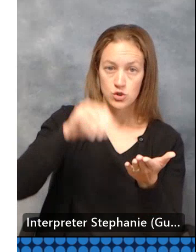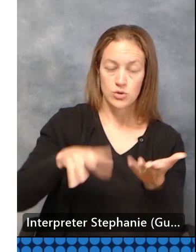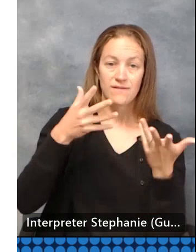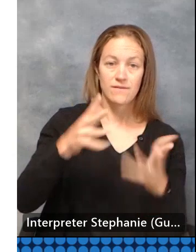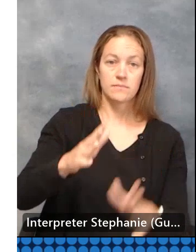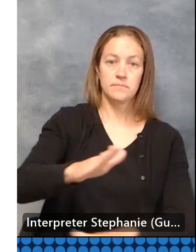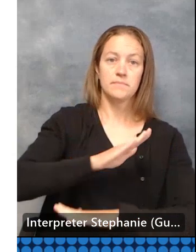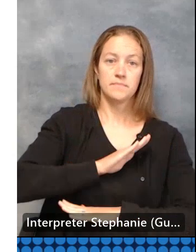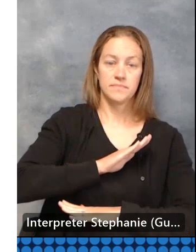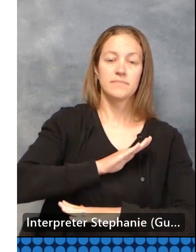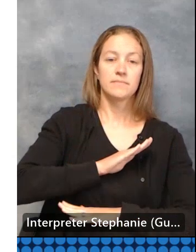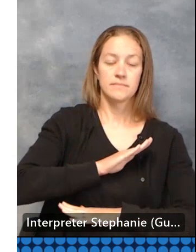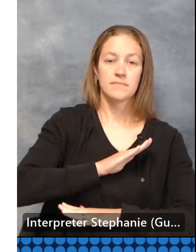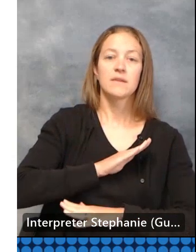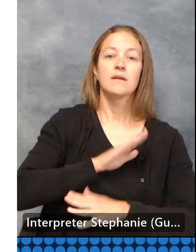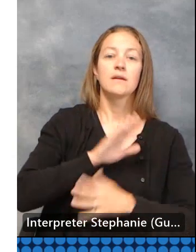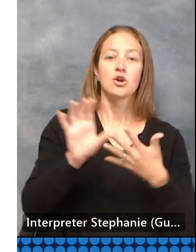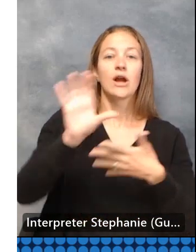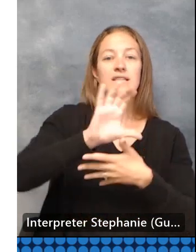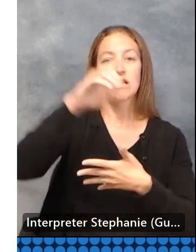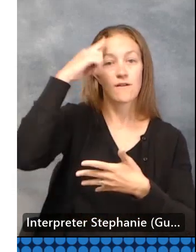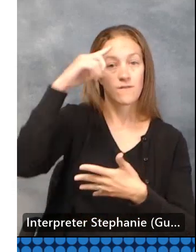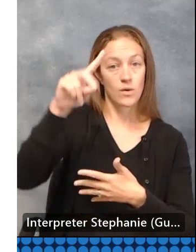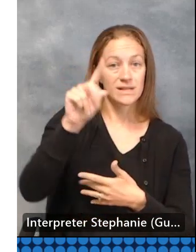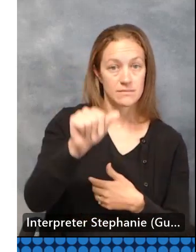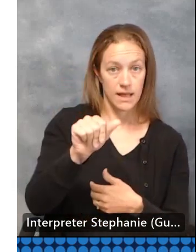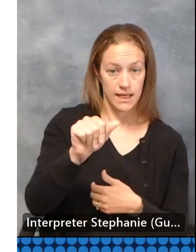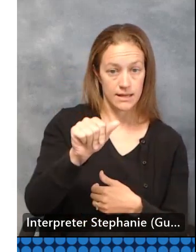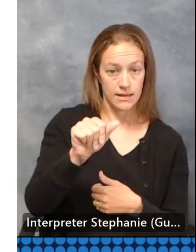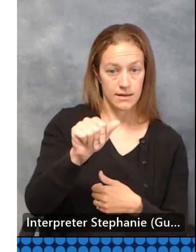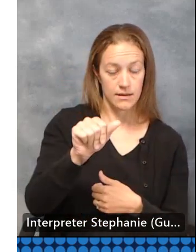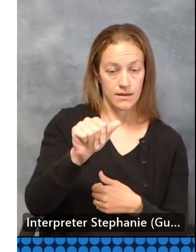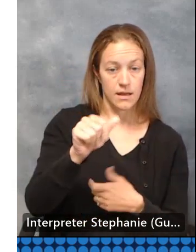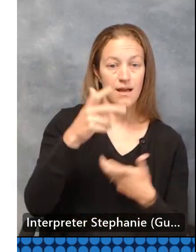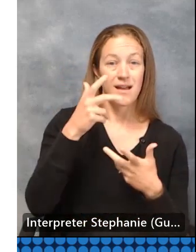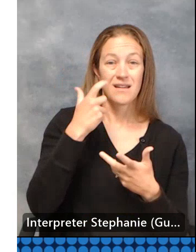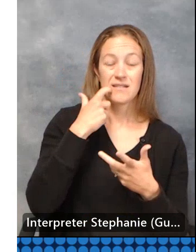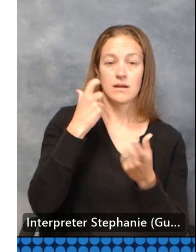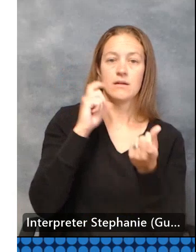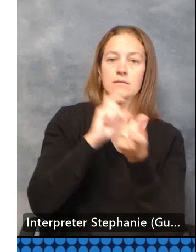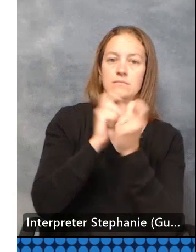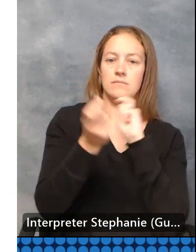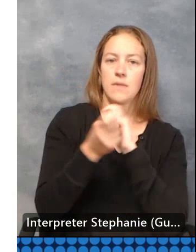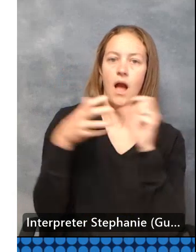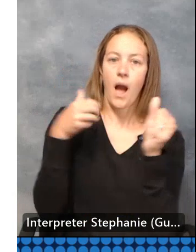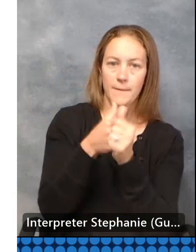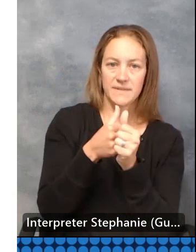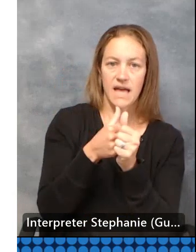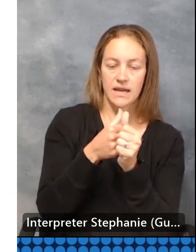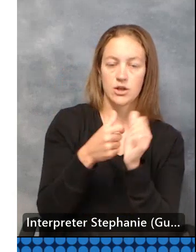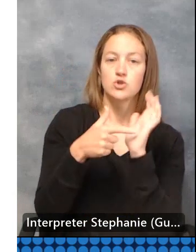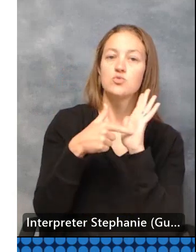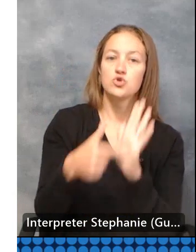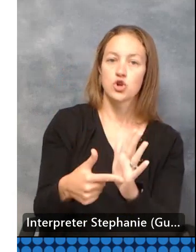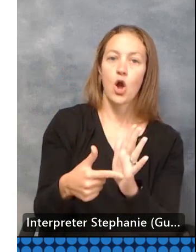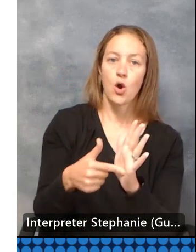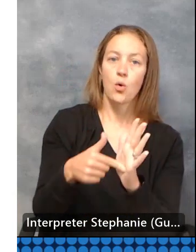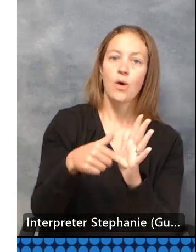eligibility criteria for a disability have been updated to reflect the changes made